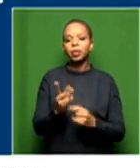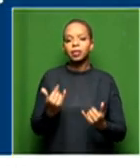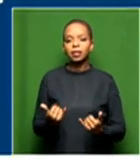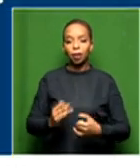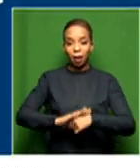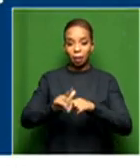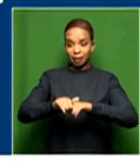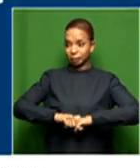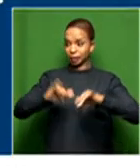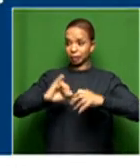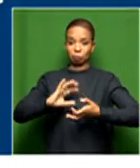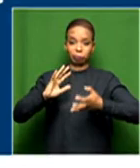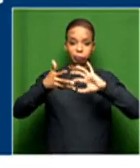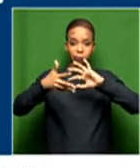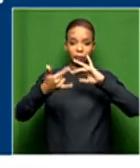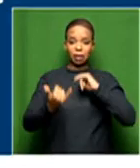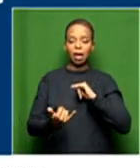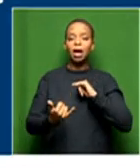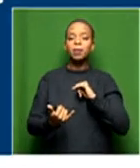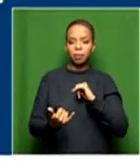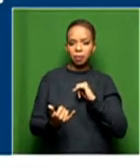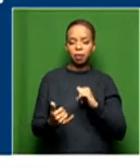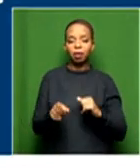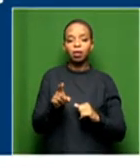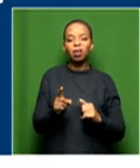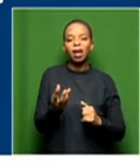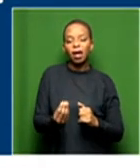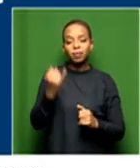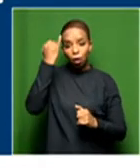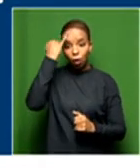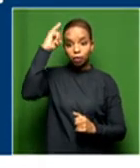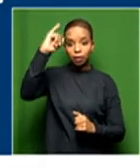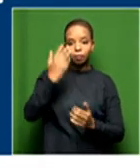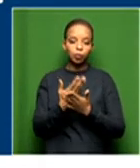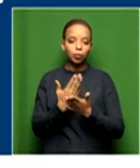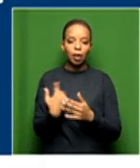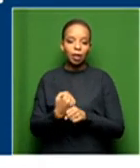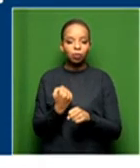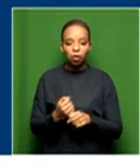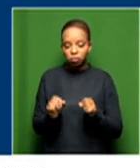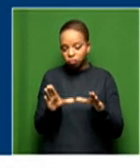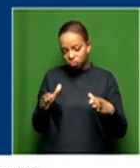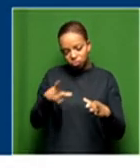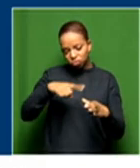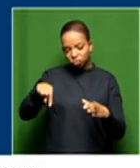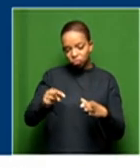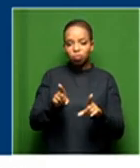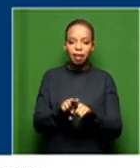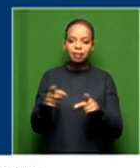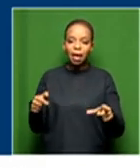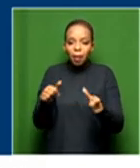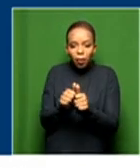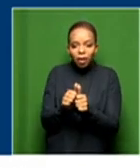are conversational points for parents to have around the table with their kids at night, and for partners to just engage